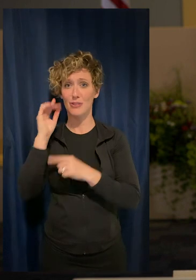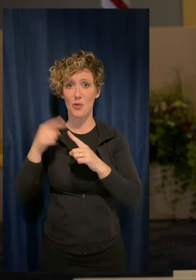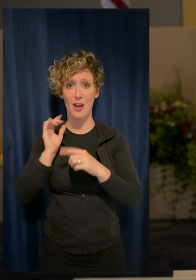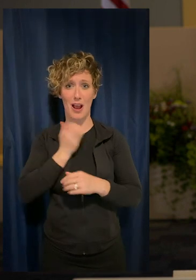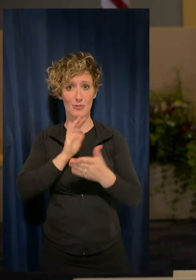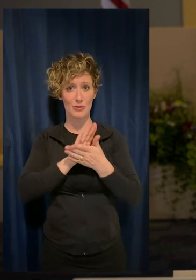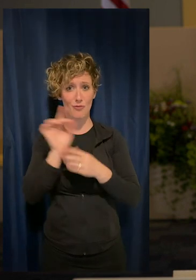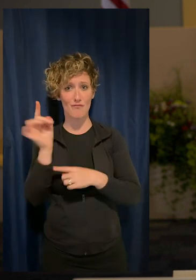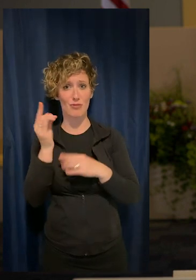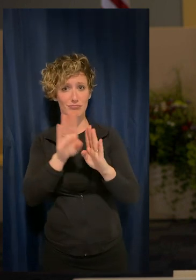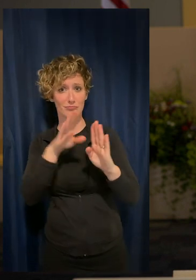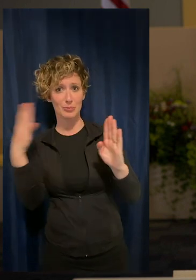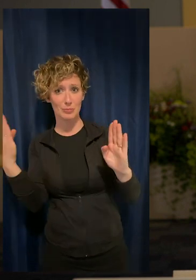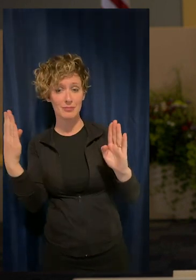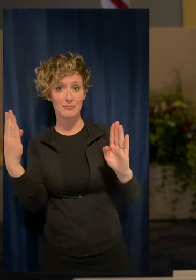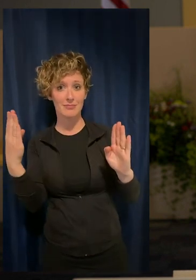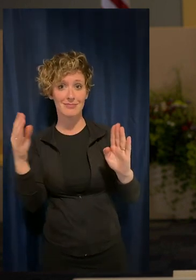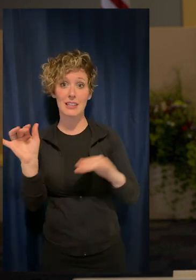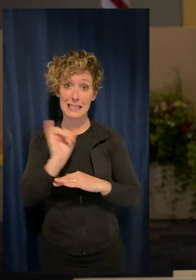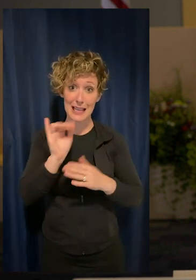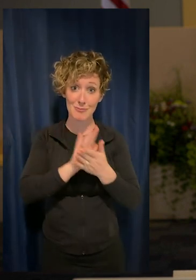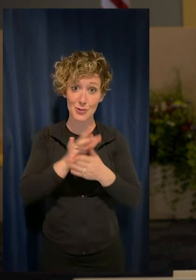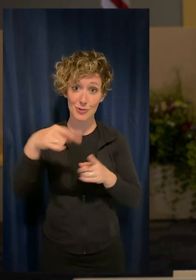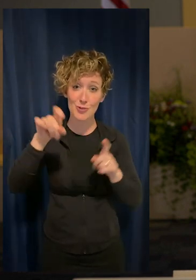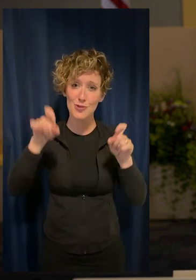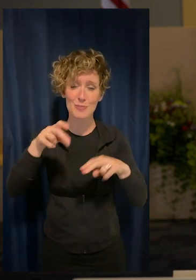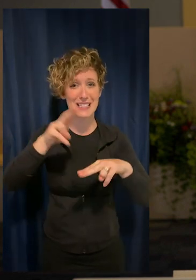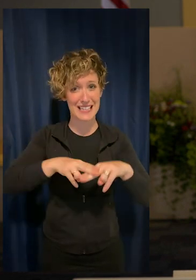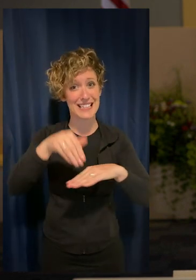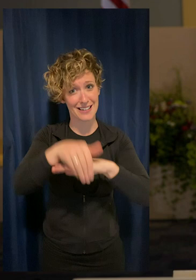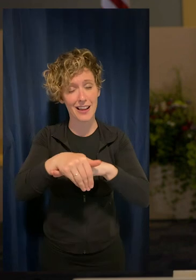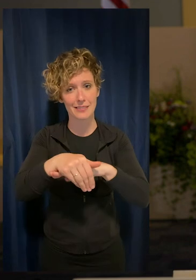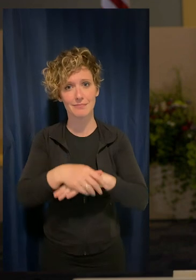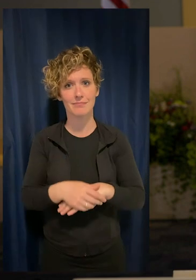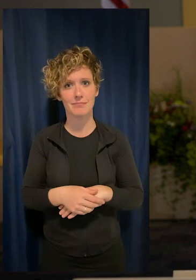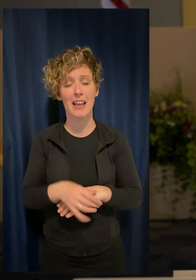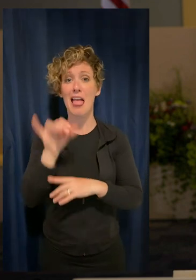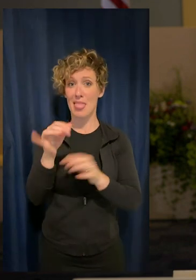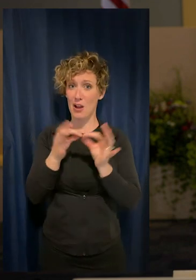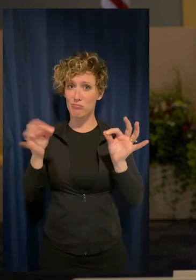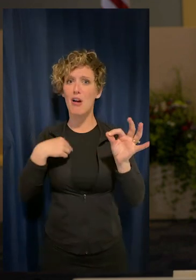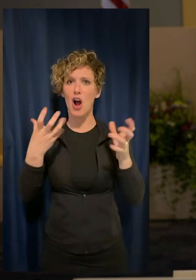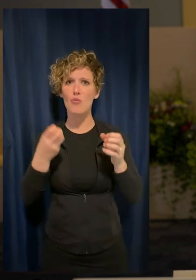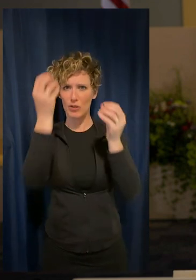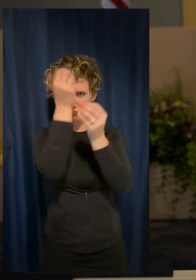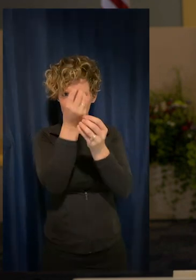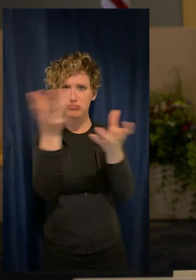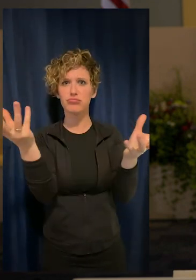seated in tonight, is the one I want to leave with you on this, your last official day as a student in our